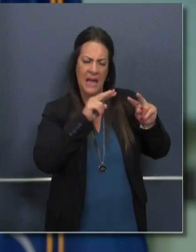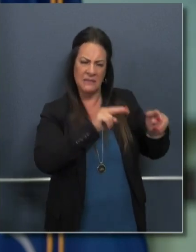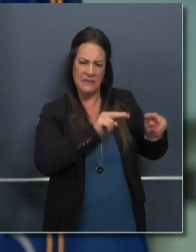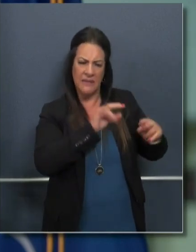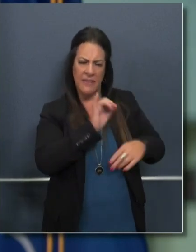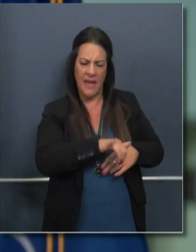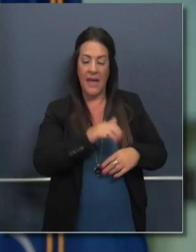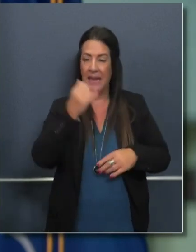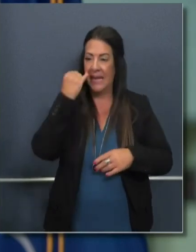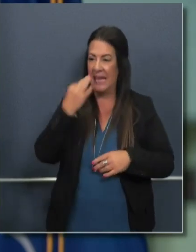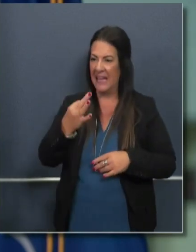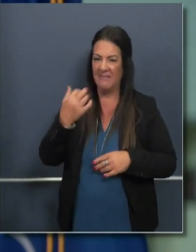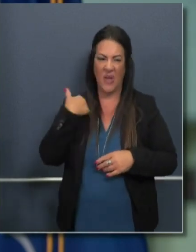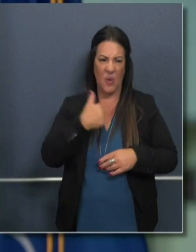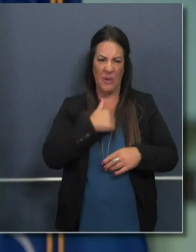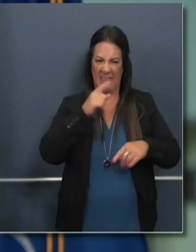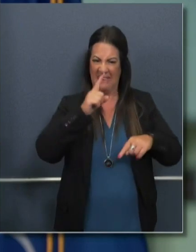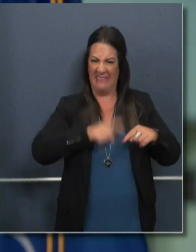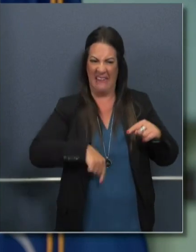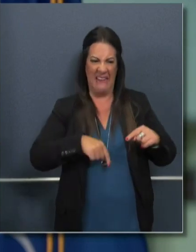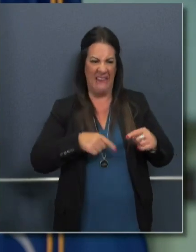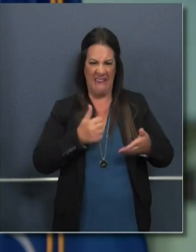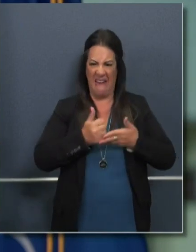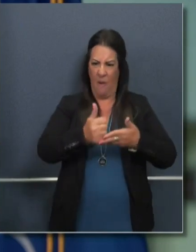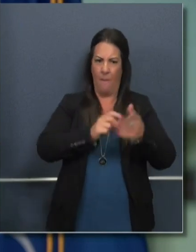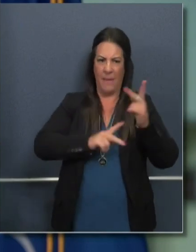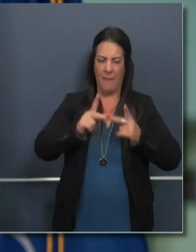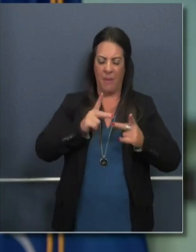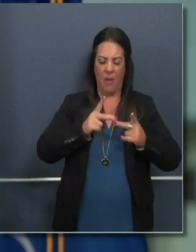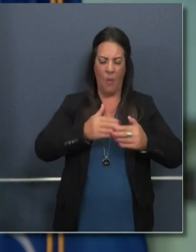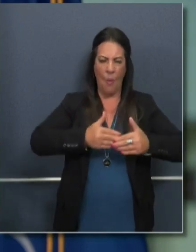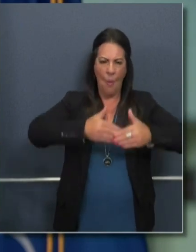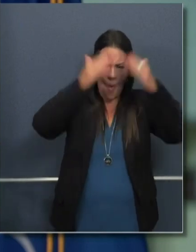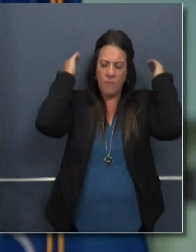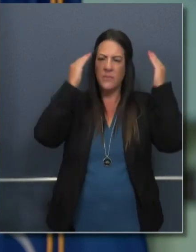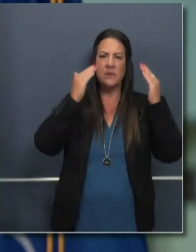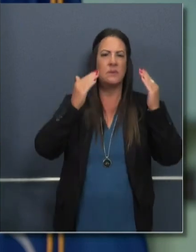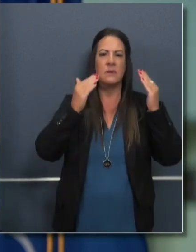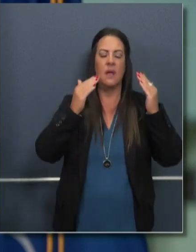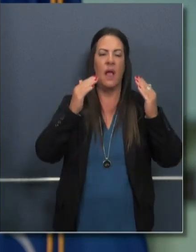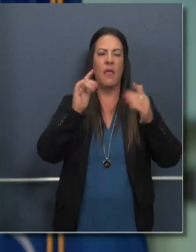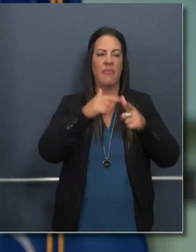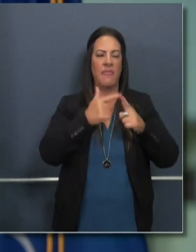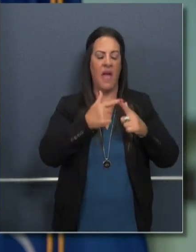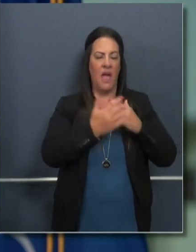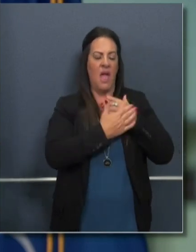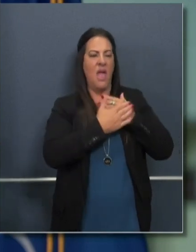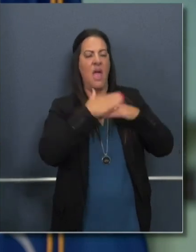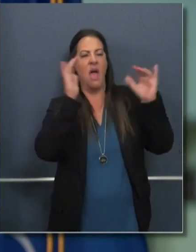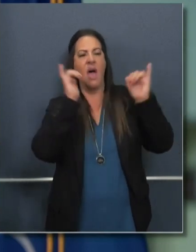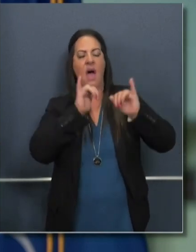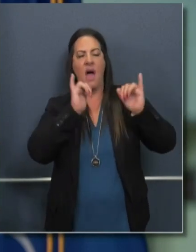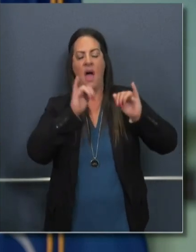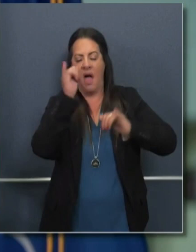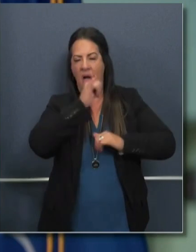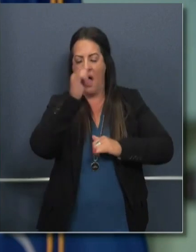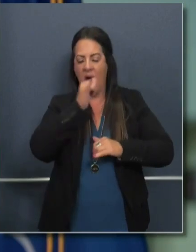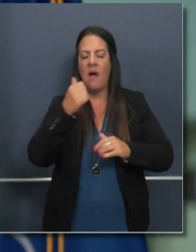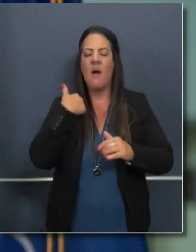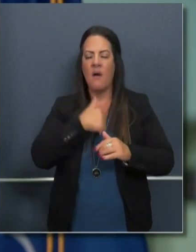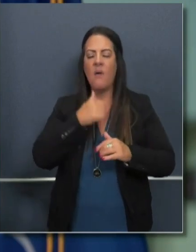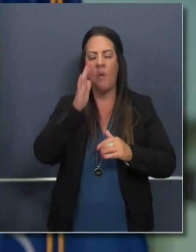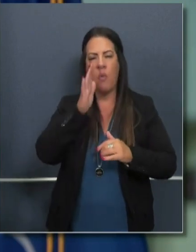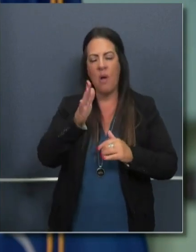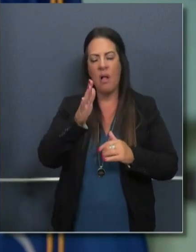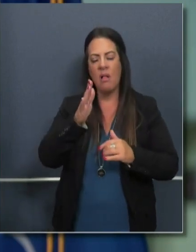limitation, that's when we obviously have alarm bells that are raised and concerns that